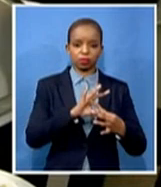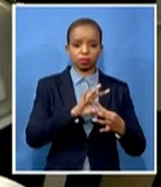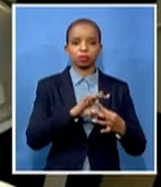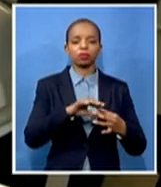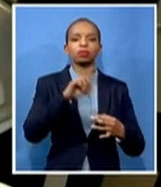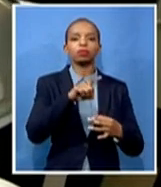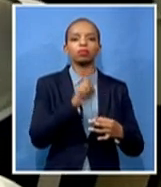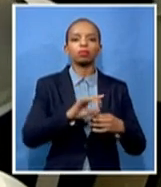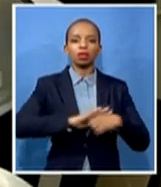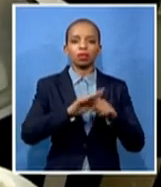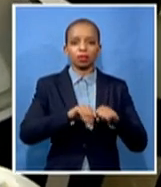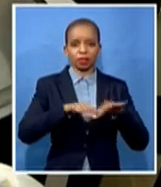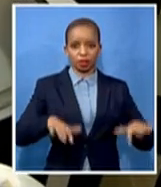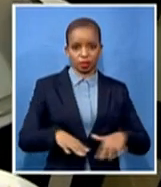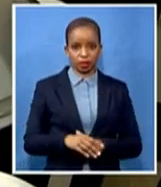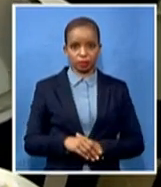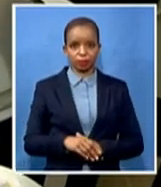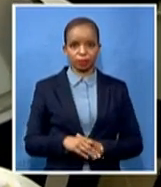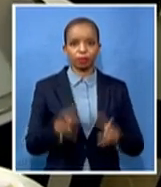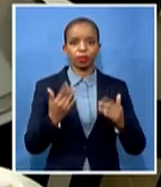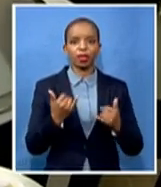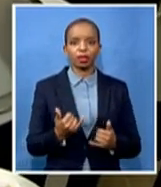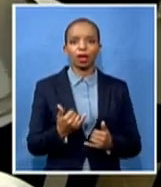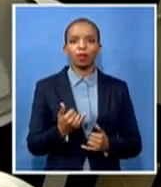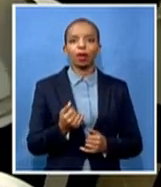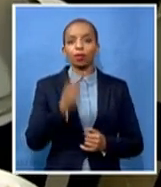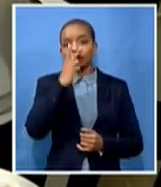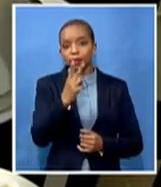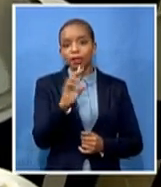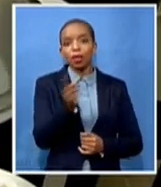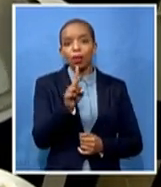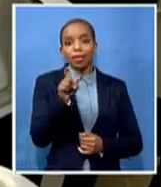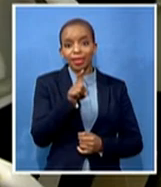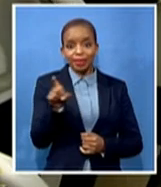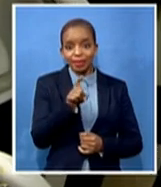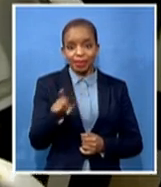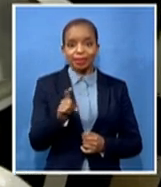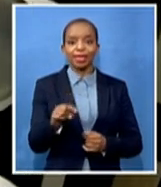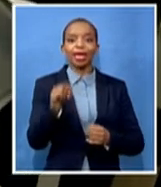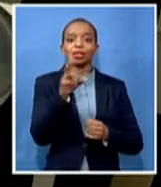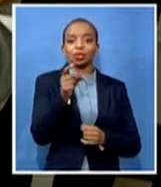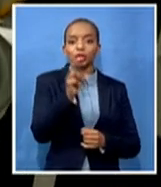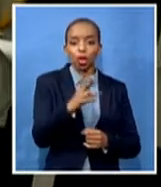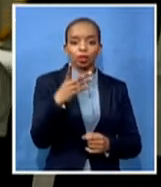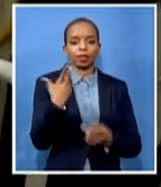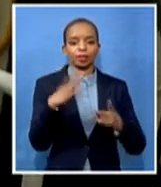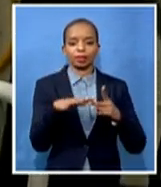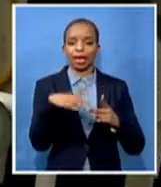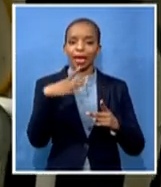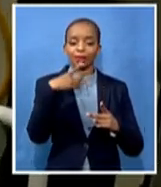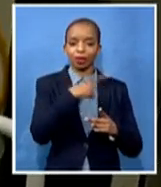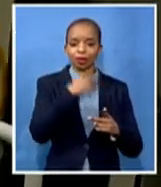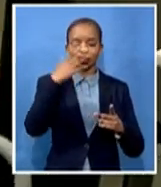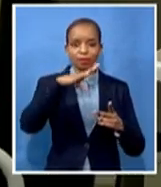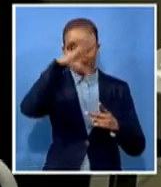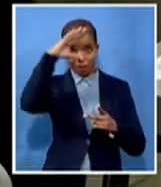exactly what these doctors, nurses, personnel at the various hospitals around the country have to deal with,